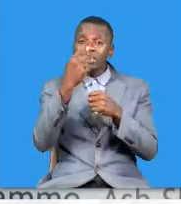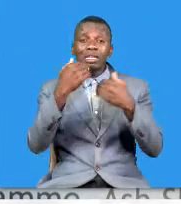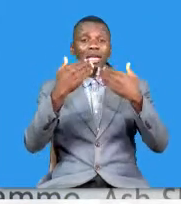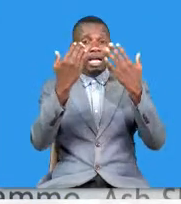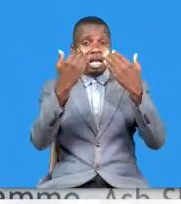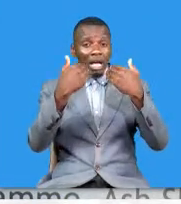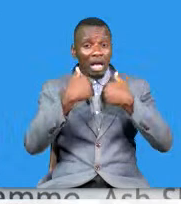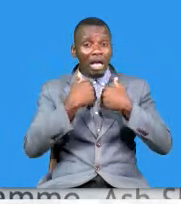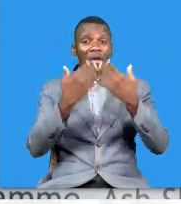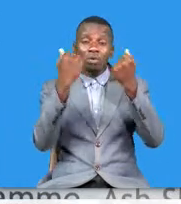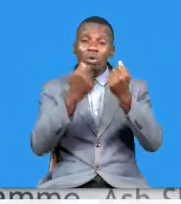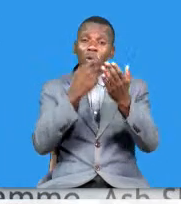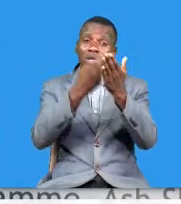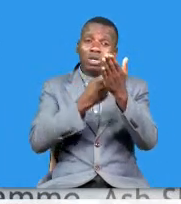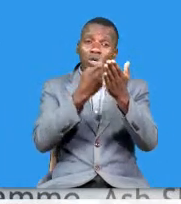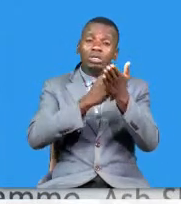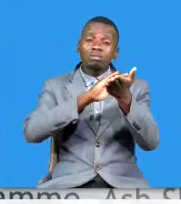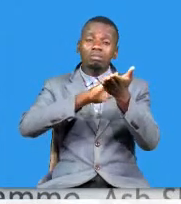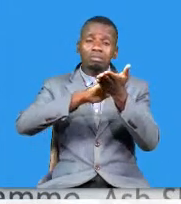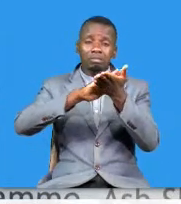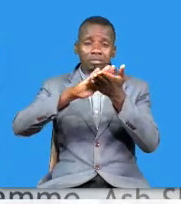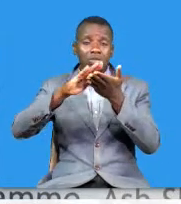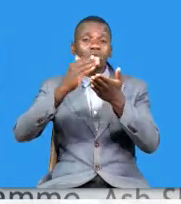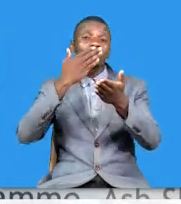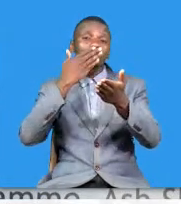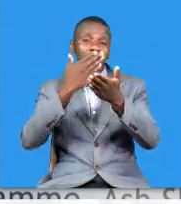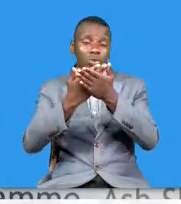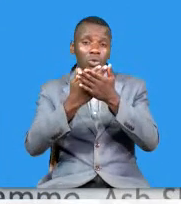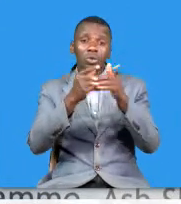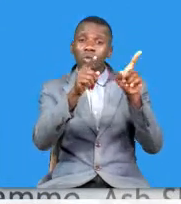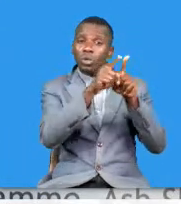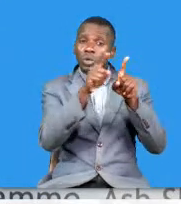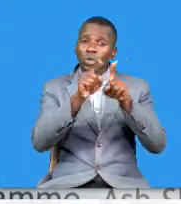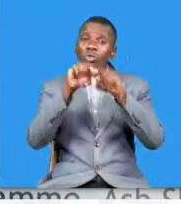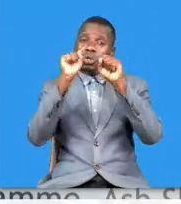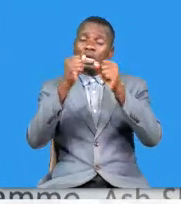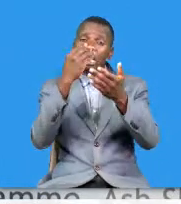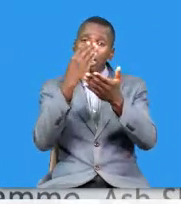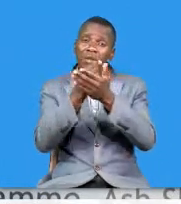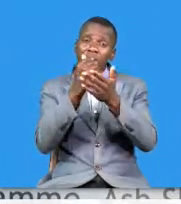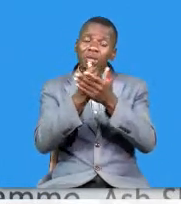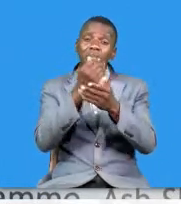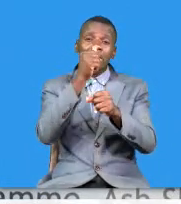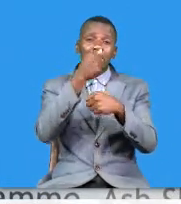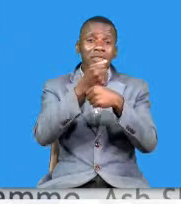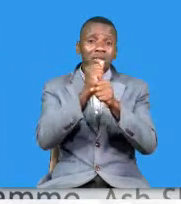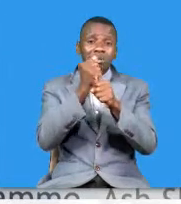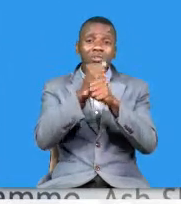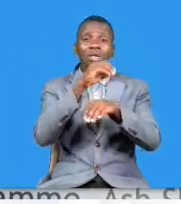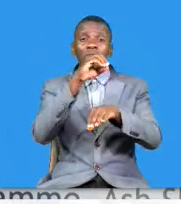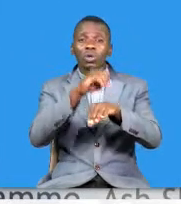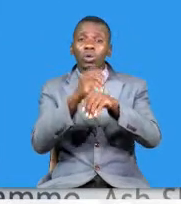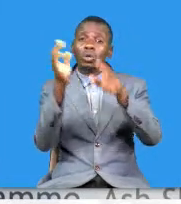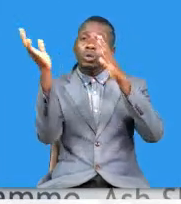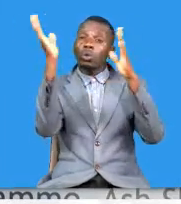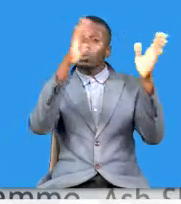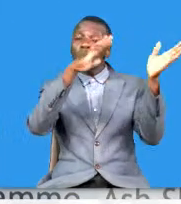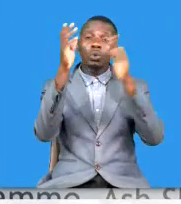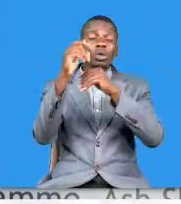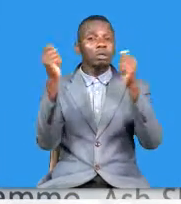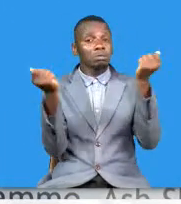major impact on people's health, but also on gender equality, on climate change and on the